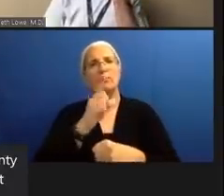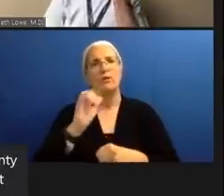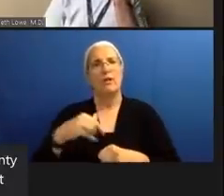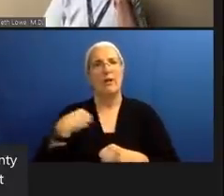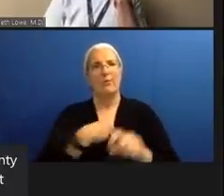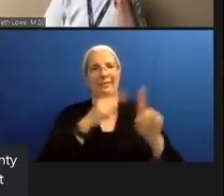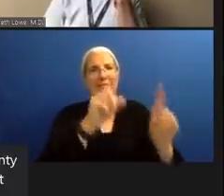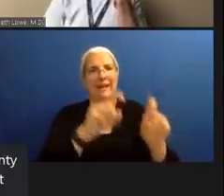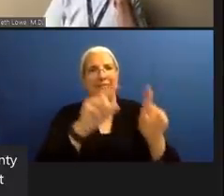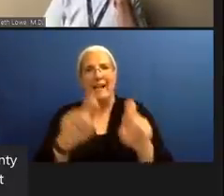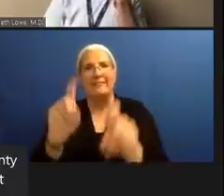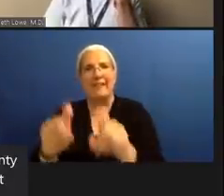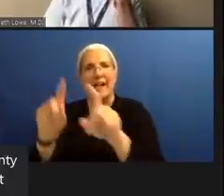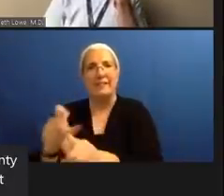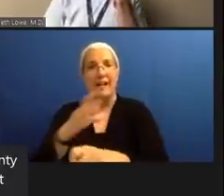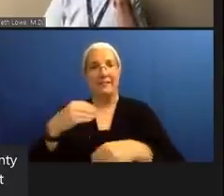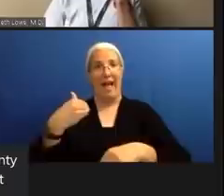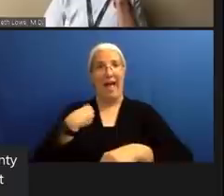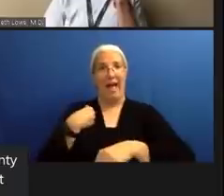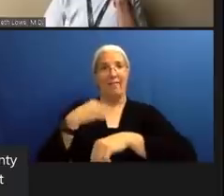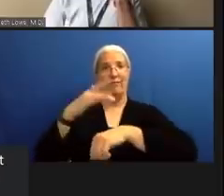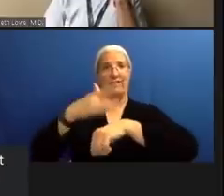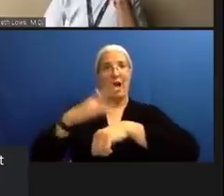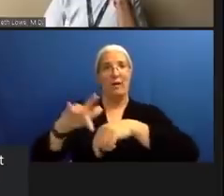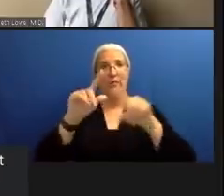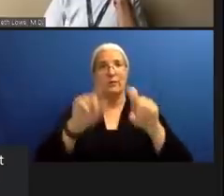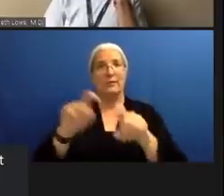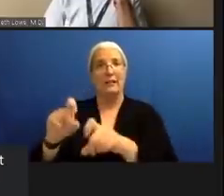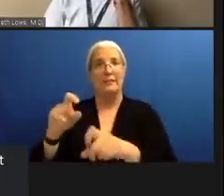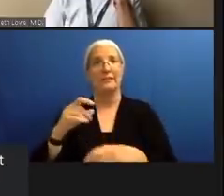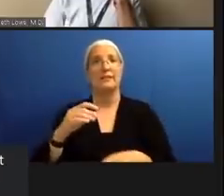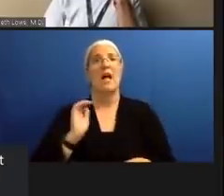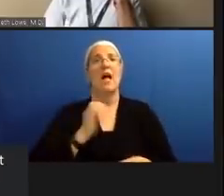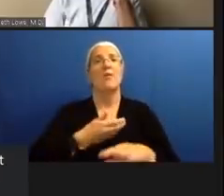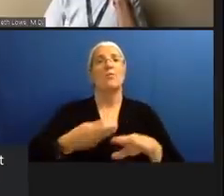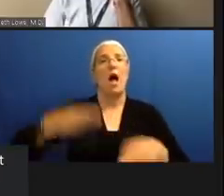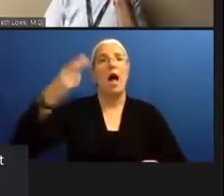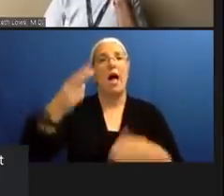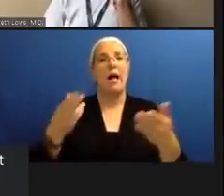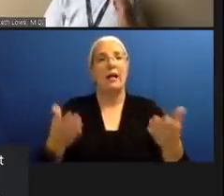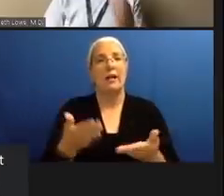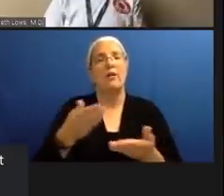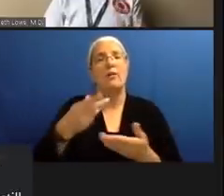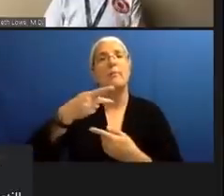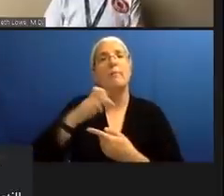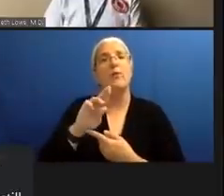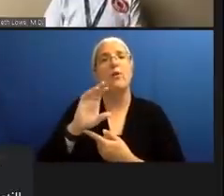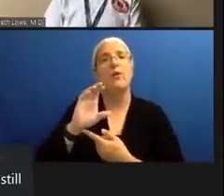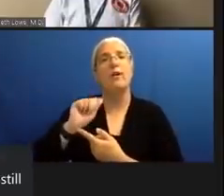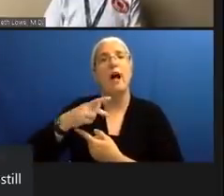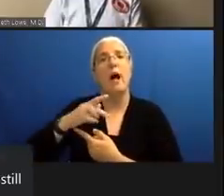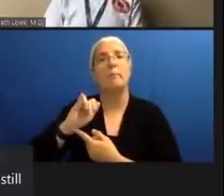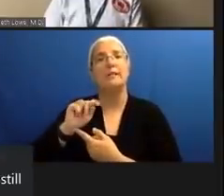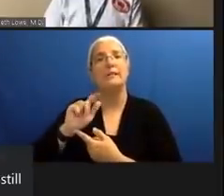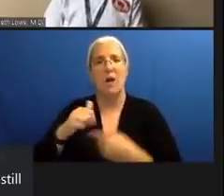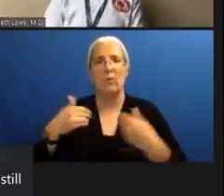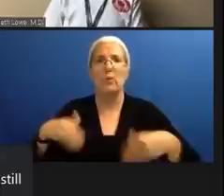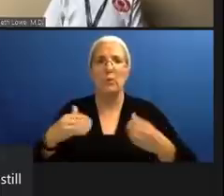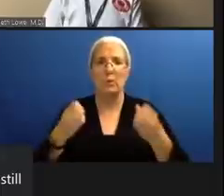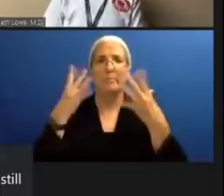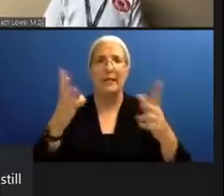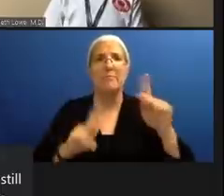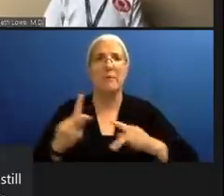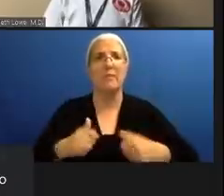per capita testing rate compared to other counties. And we still recognize some areas where we would like to do more testing than we